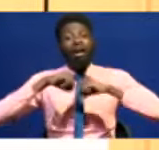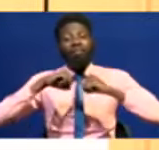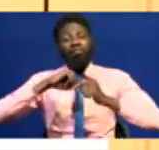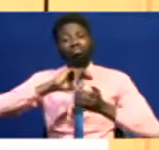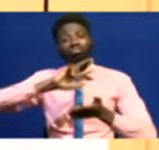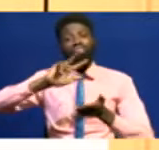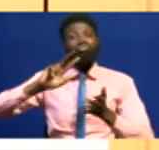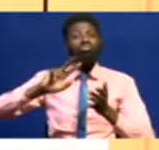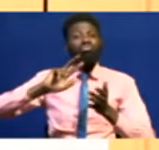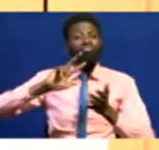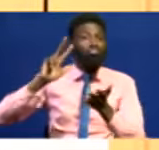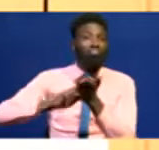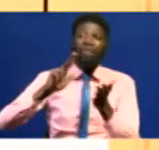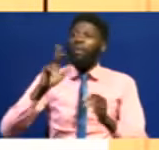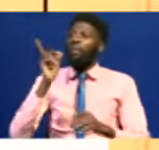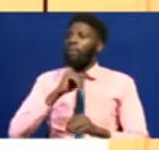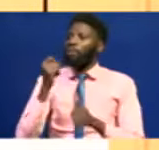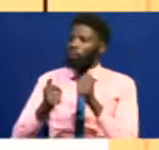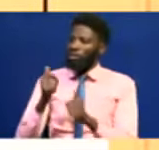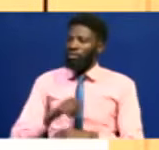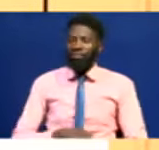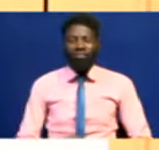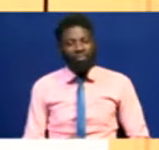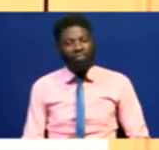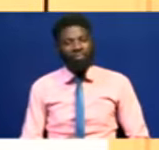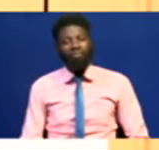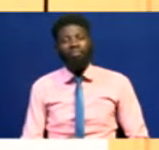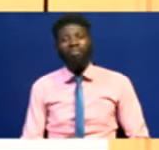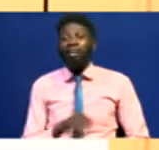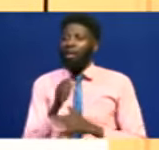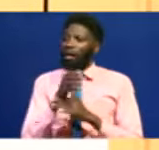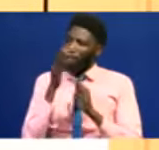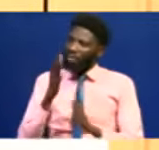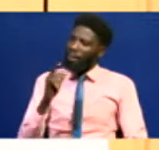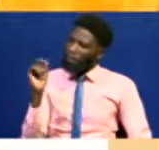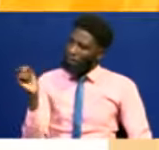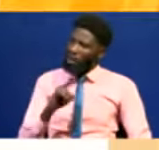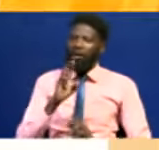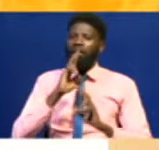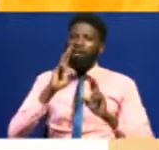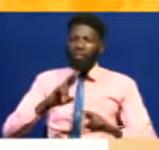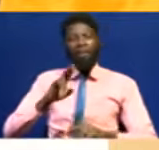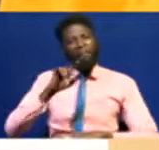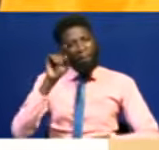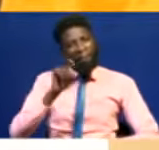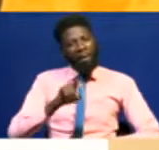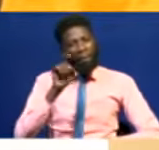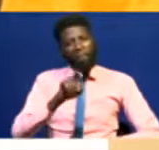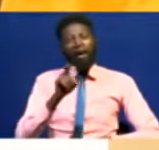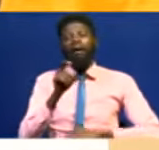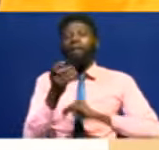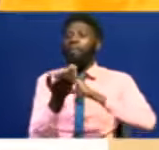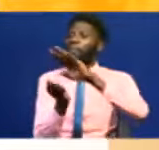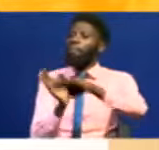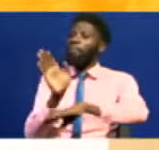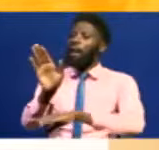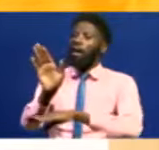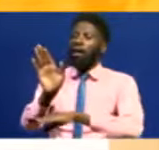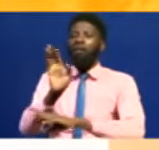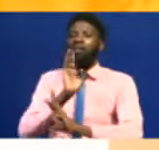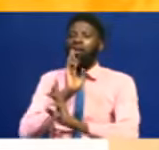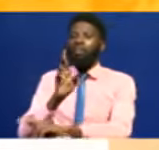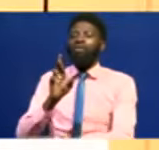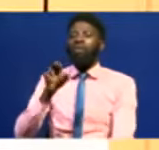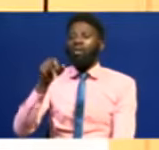of the ambassador, and they will be able to tell us every month, they will file a return to the PS, Ministry of